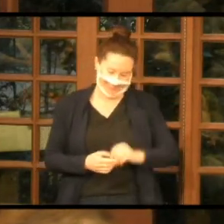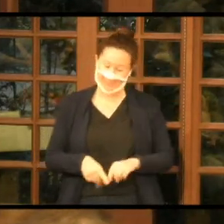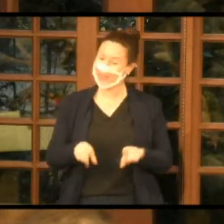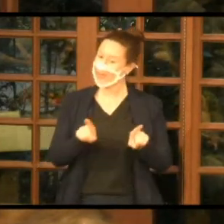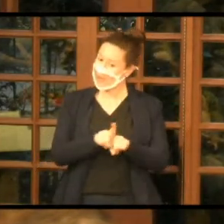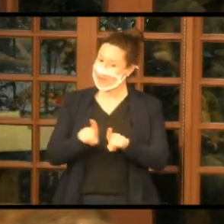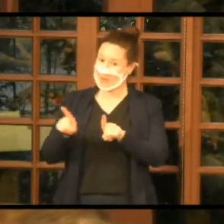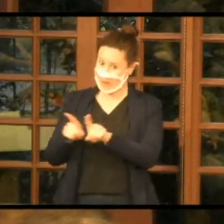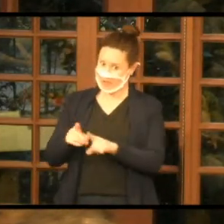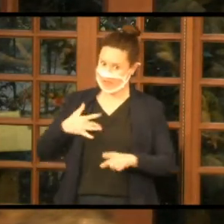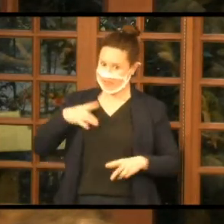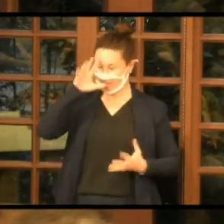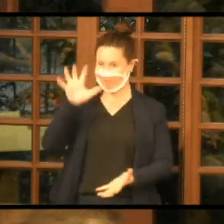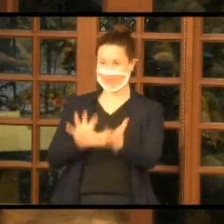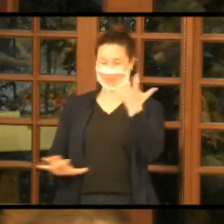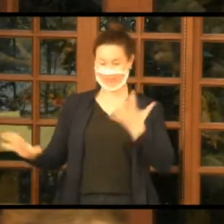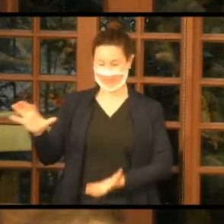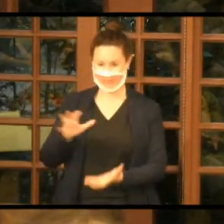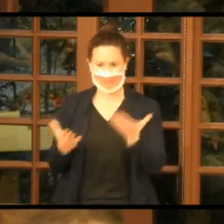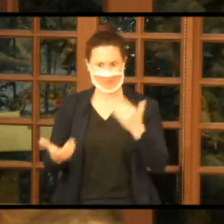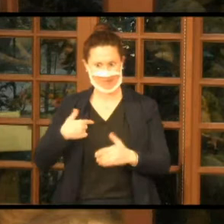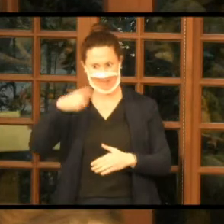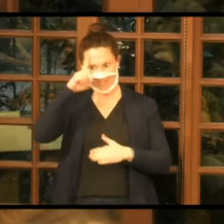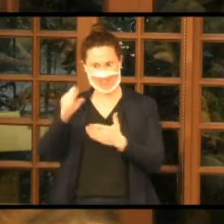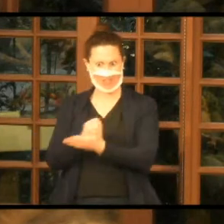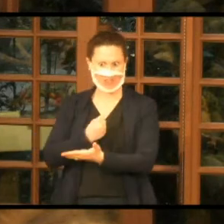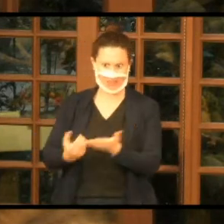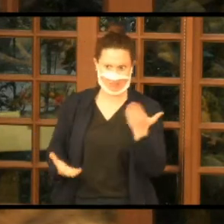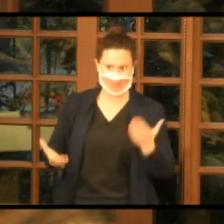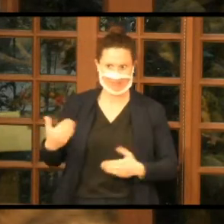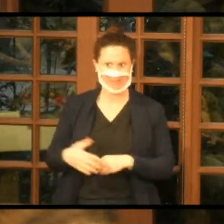Also lightheaded. Maybe these were concussion symptoms.